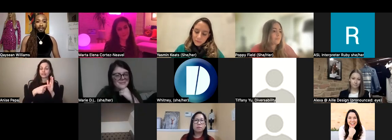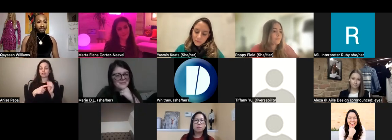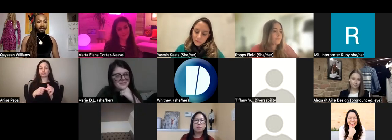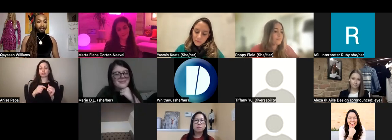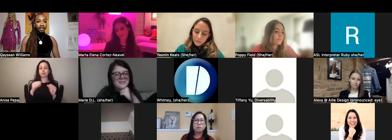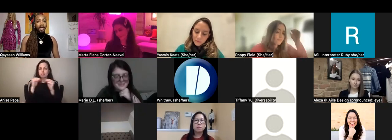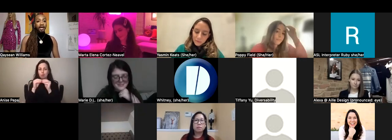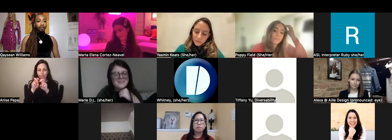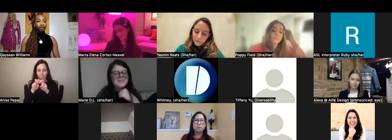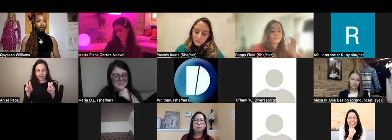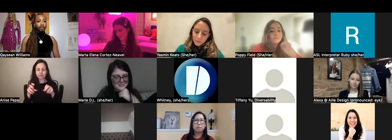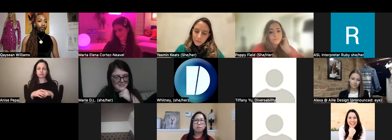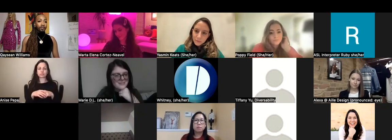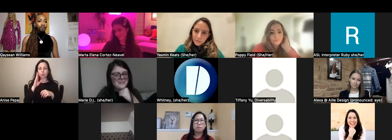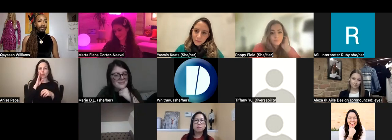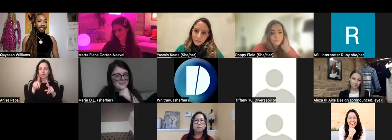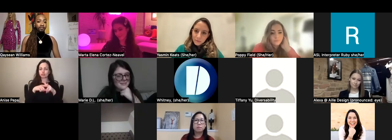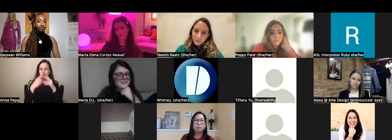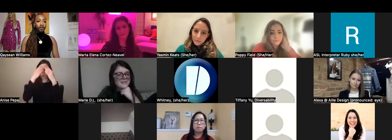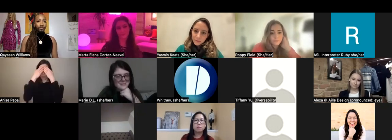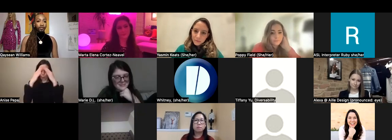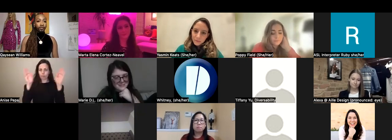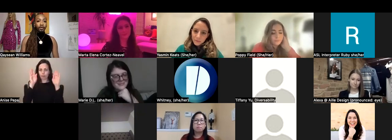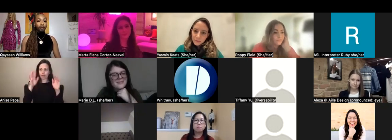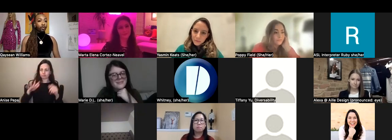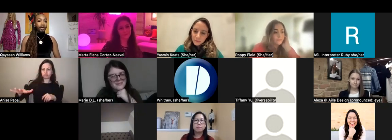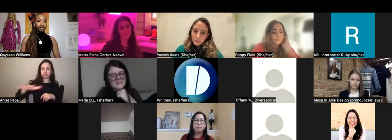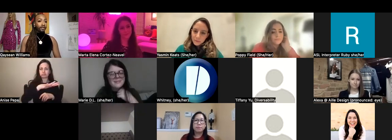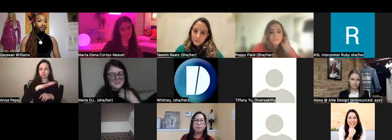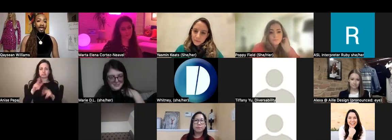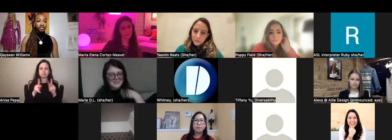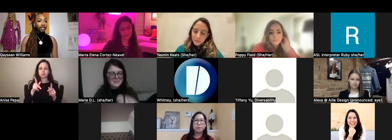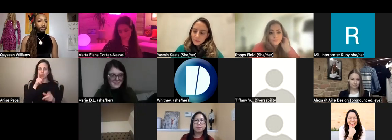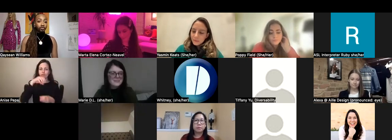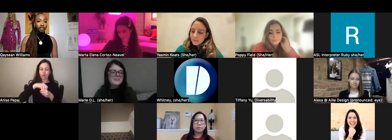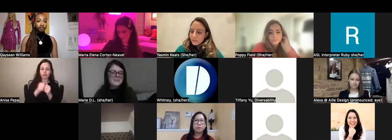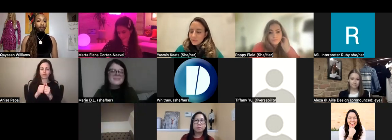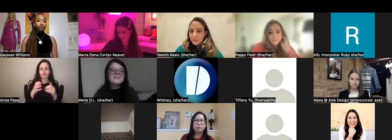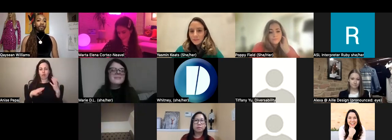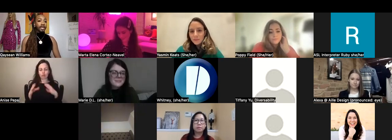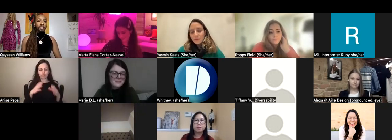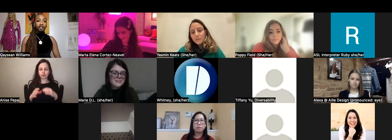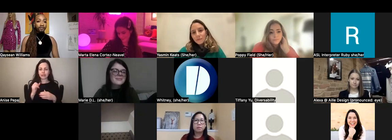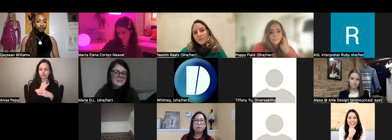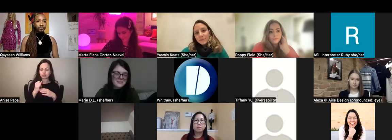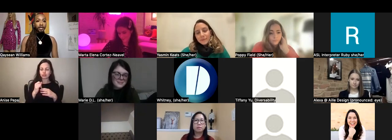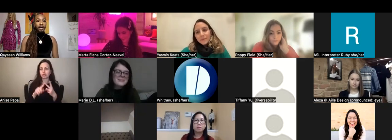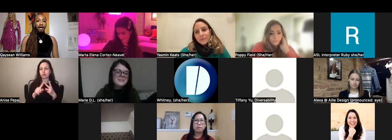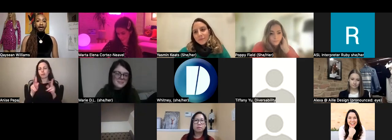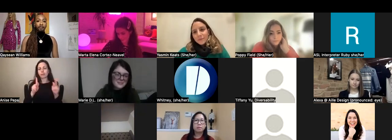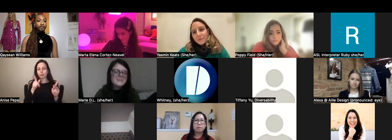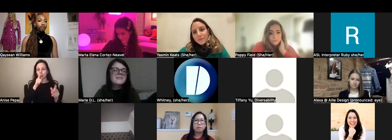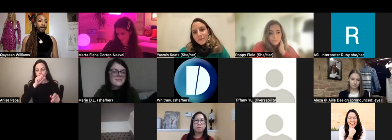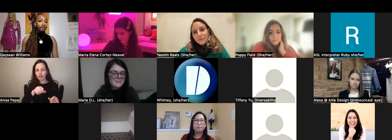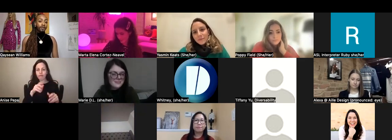panels like this, it will start to open up the minds of the people who are in the fashion industry, the people who are fashion lovers,